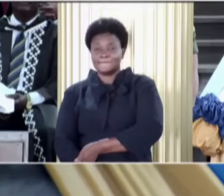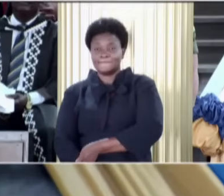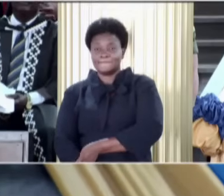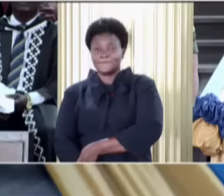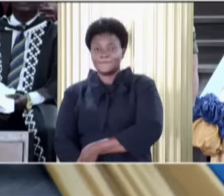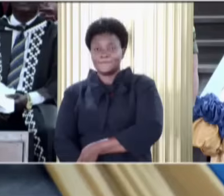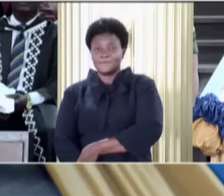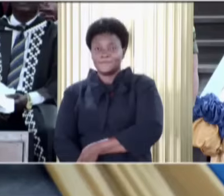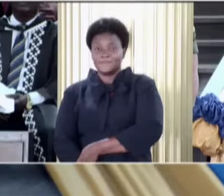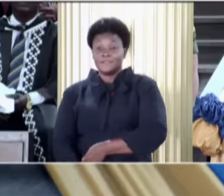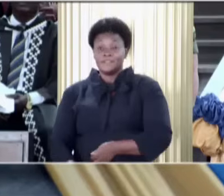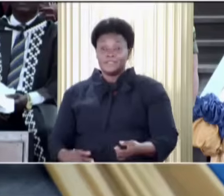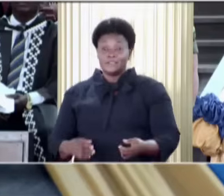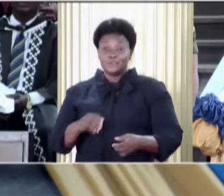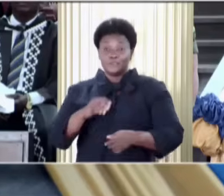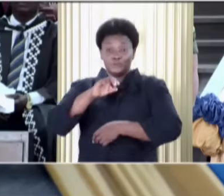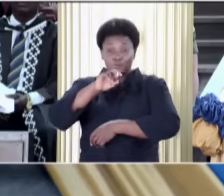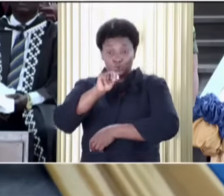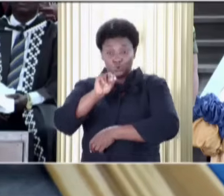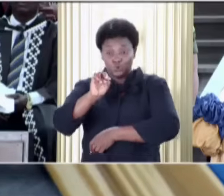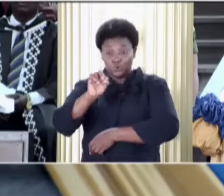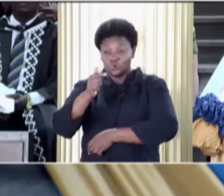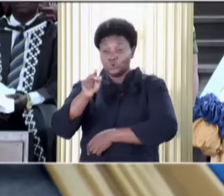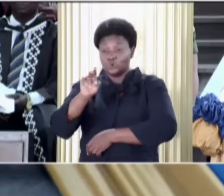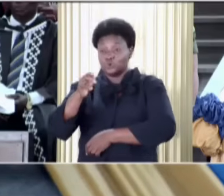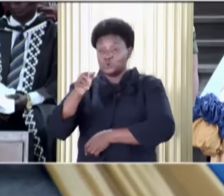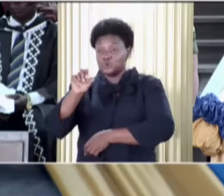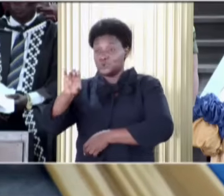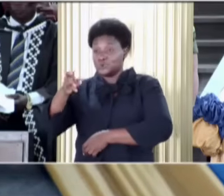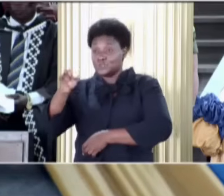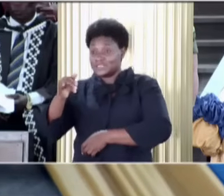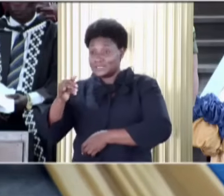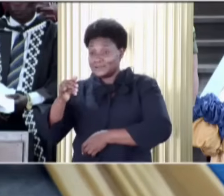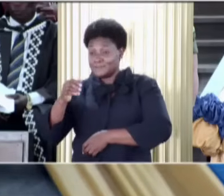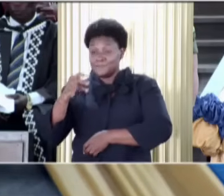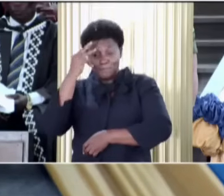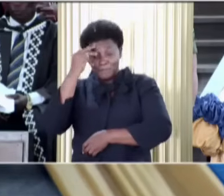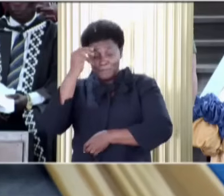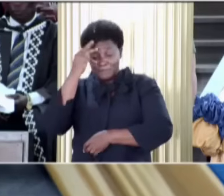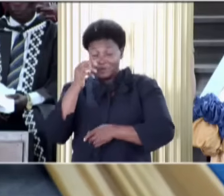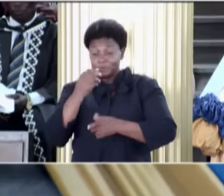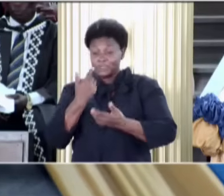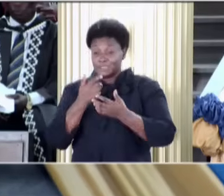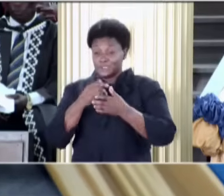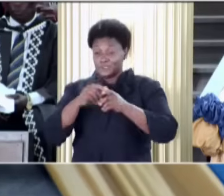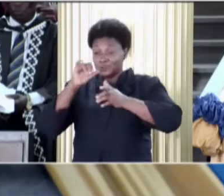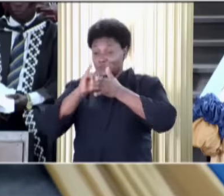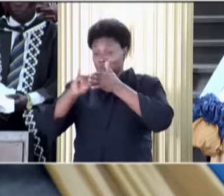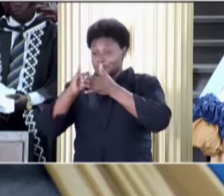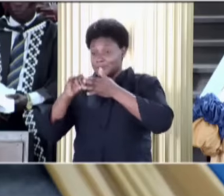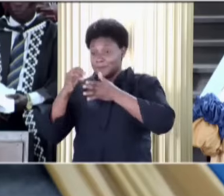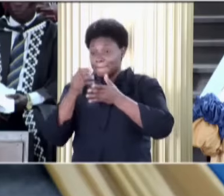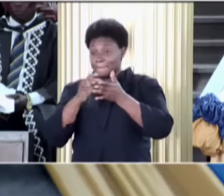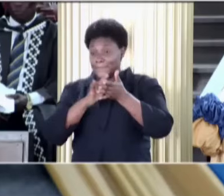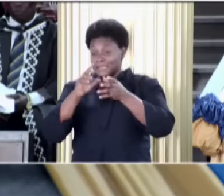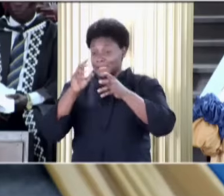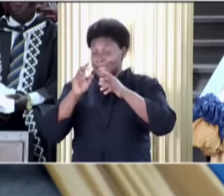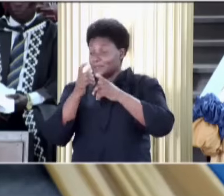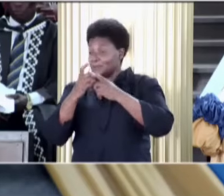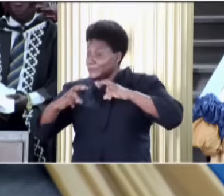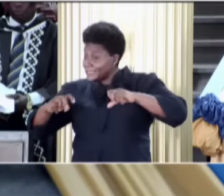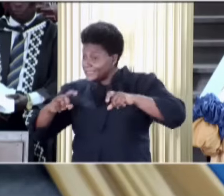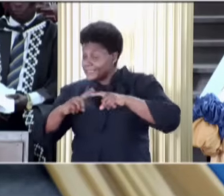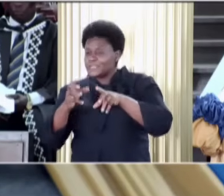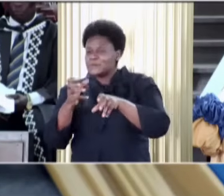The Noguchi Memorial Institute for Medical Research has received national and global recognition for